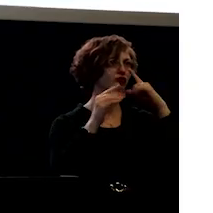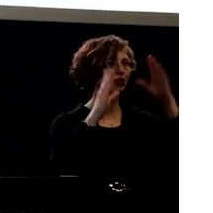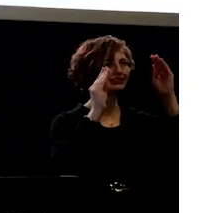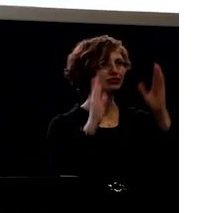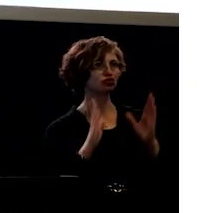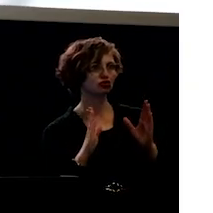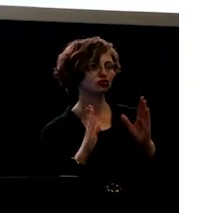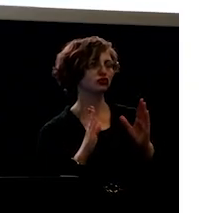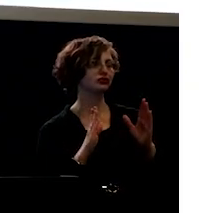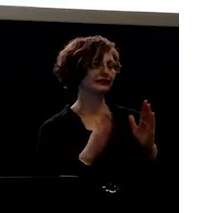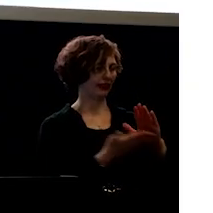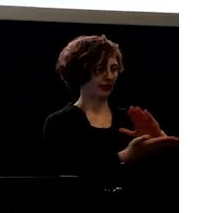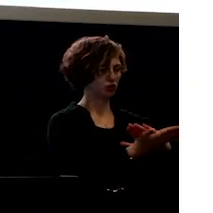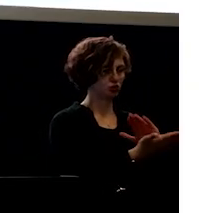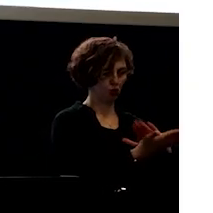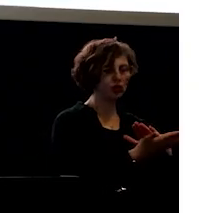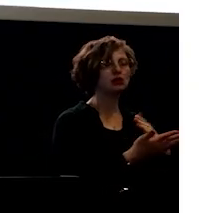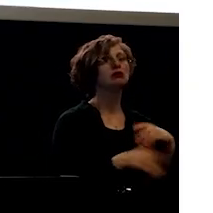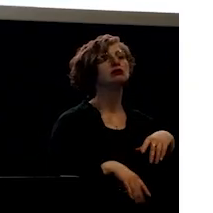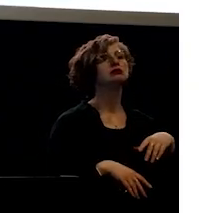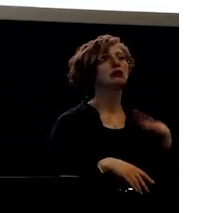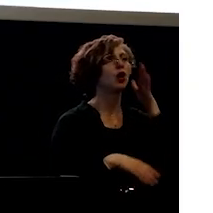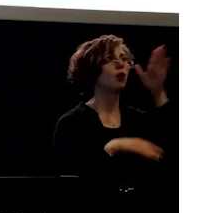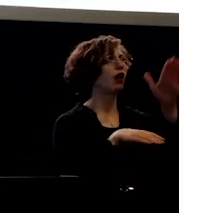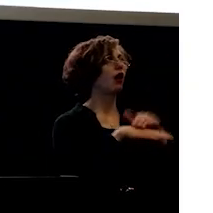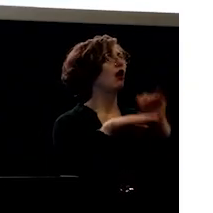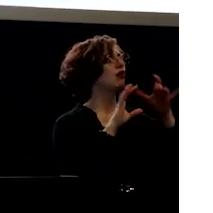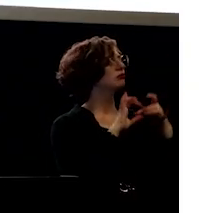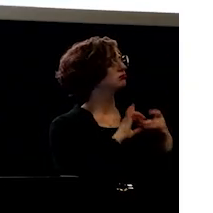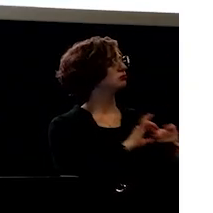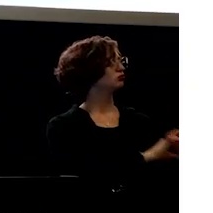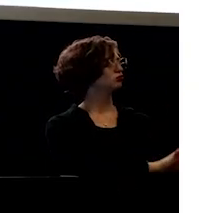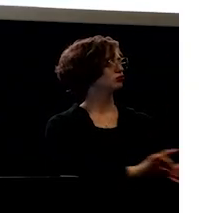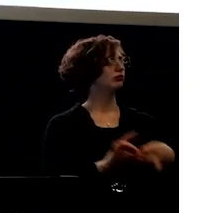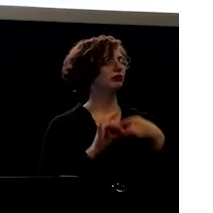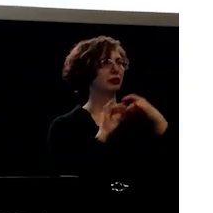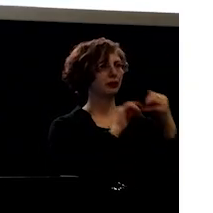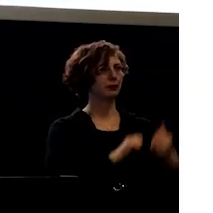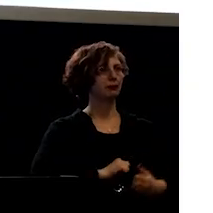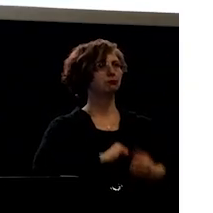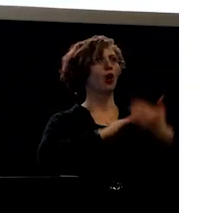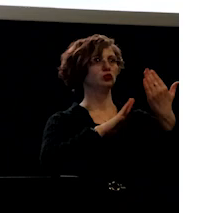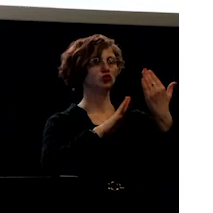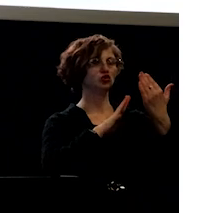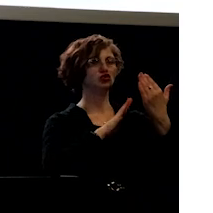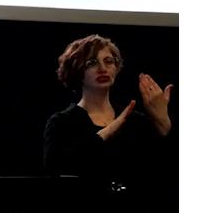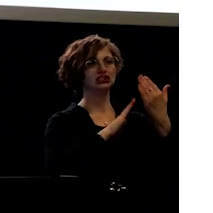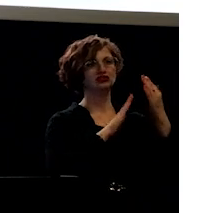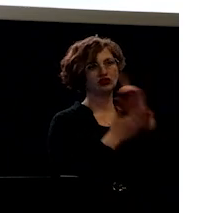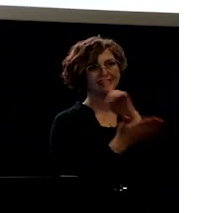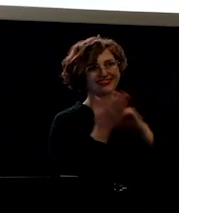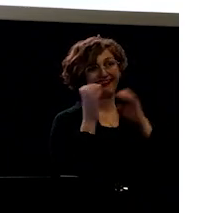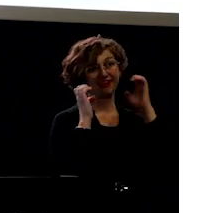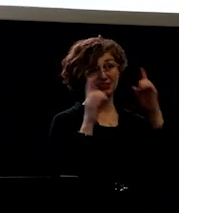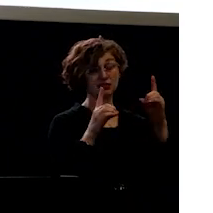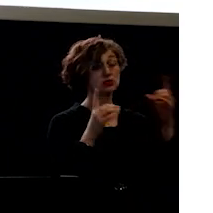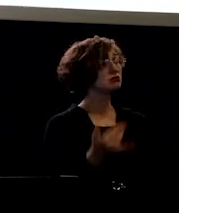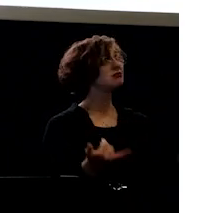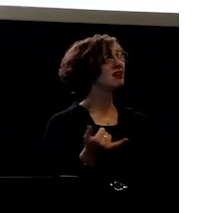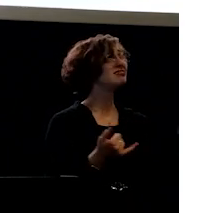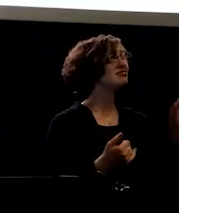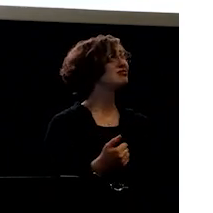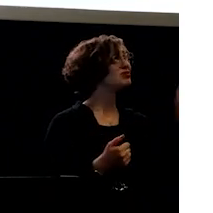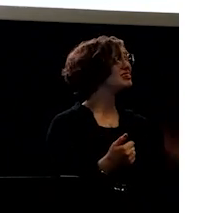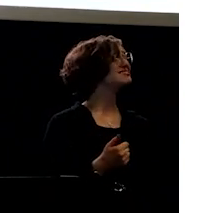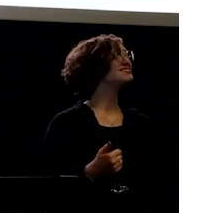educators and institutions, and a call for unity in how we approach design education. Right now, there's a lot of design programs across the country